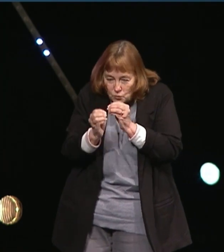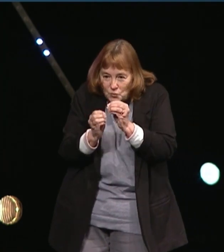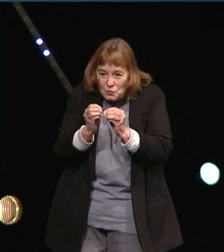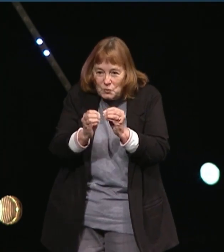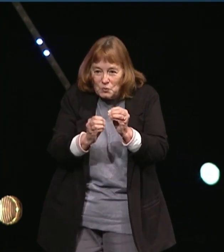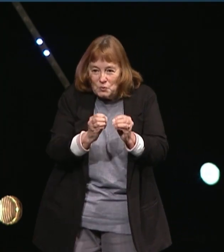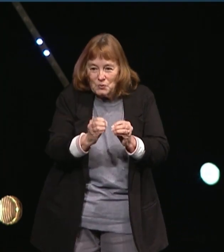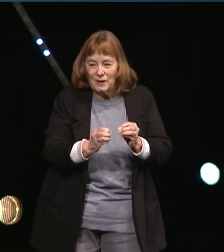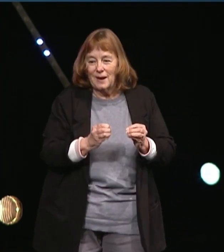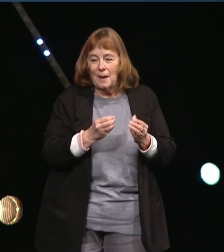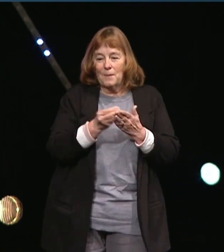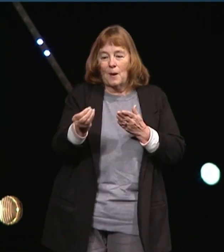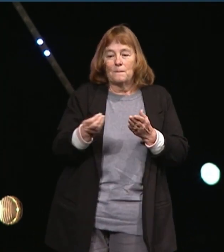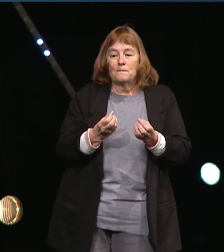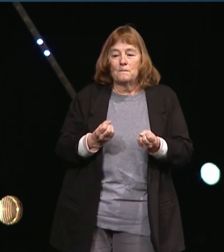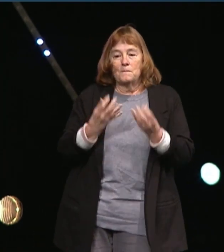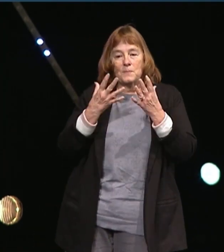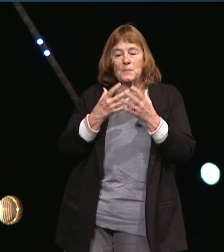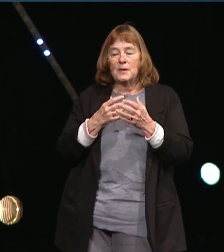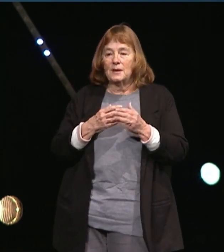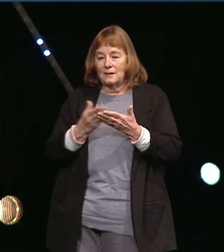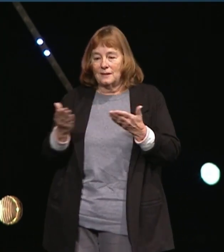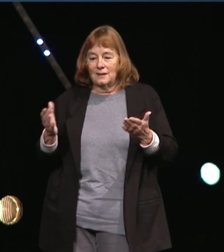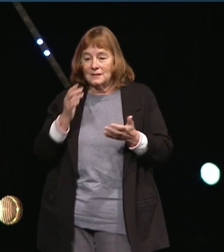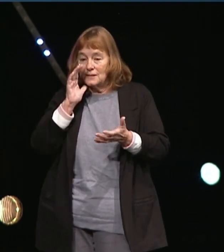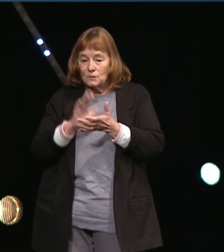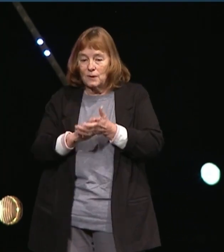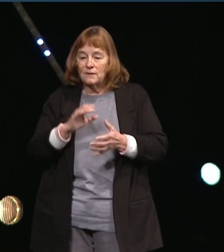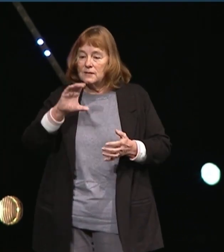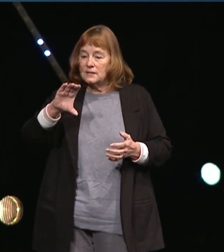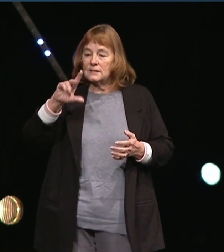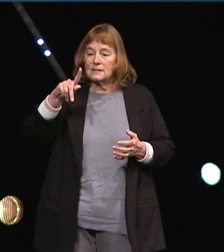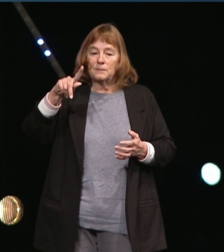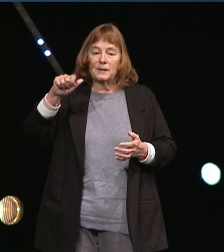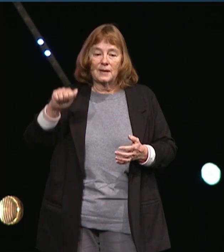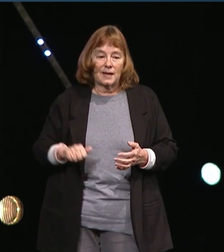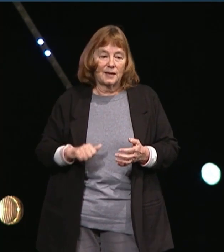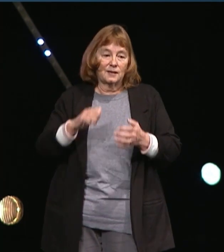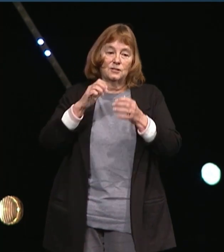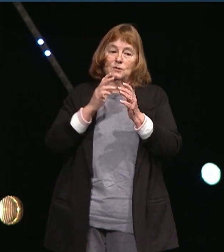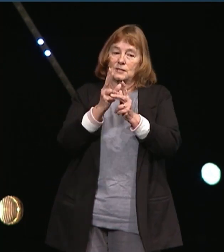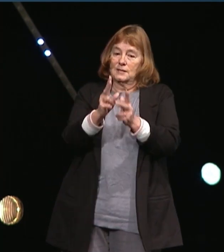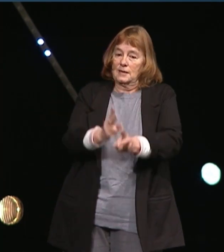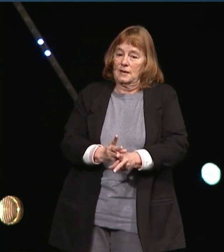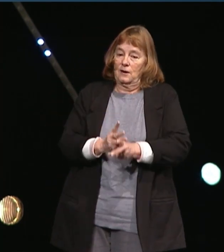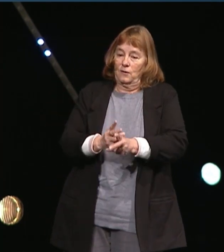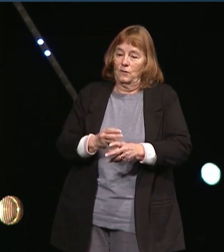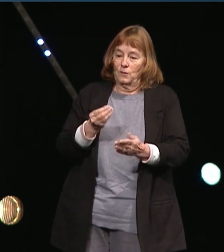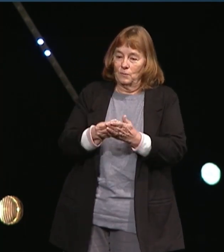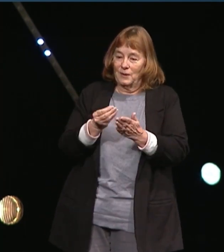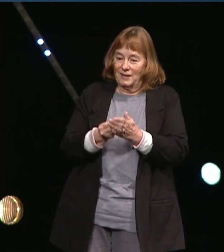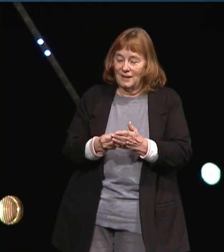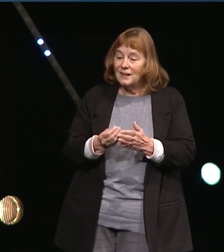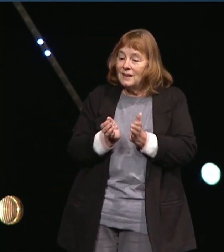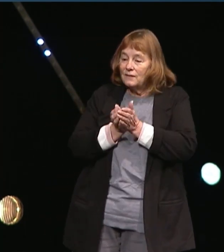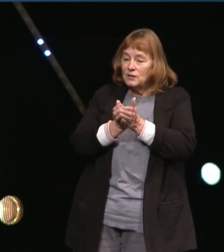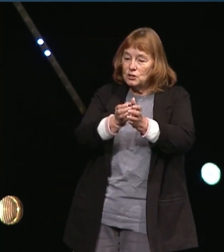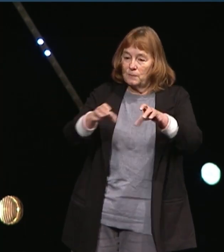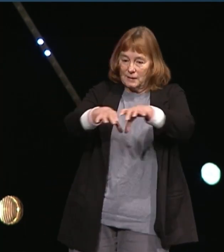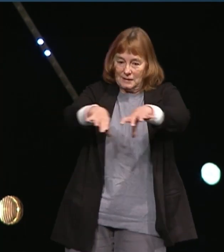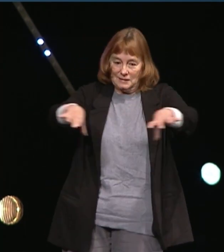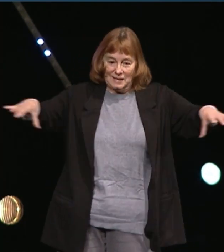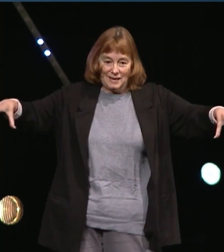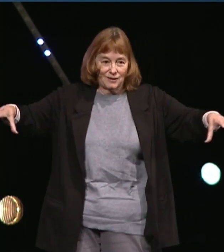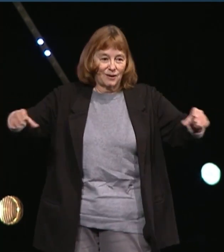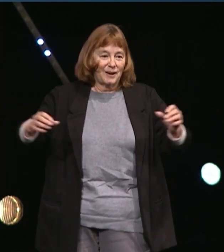As a CPA, Mary Lou knows the value of a dollar. They would load up a shipping container with all of their finds.